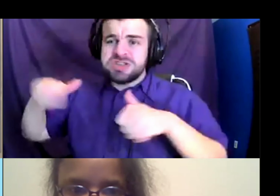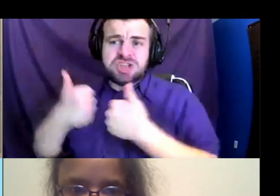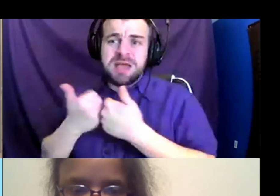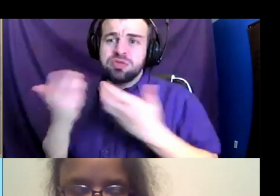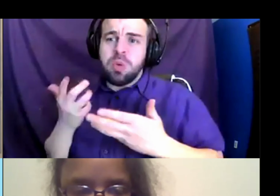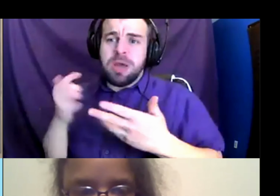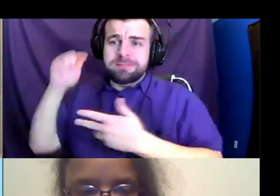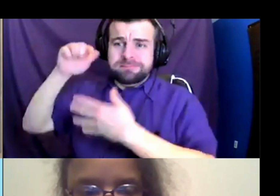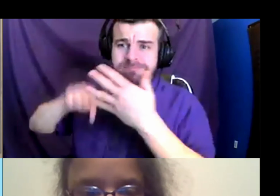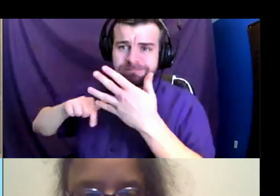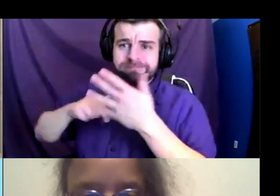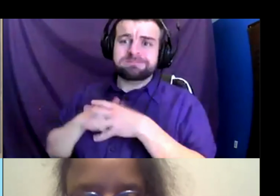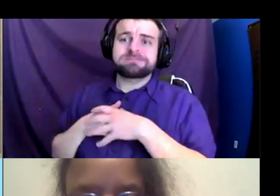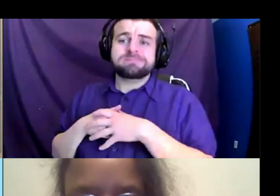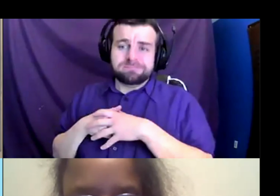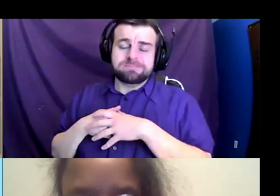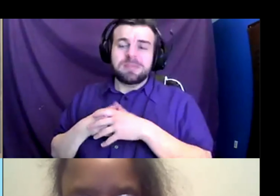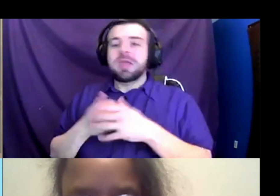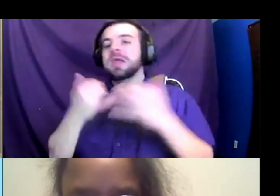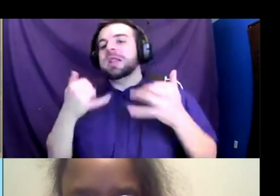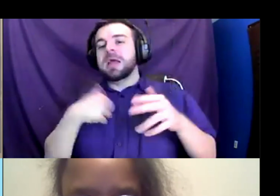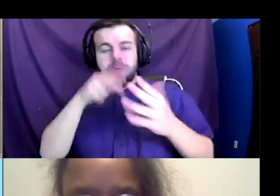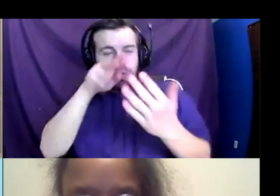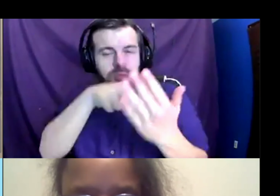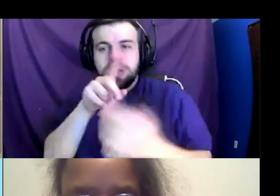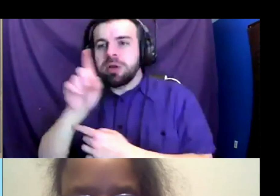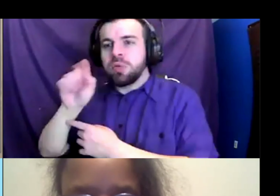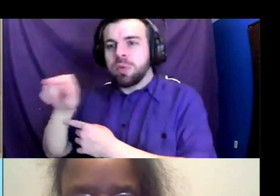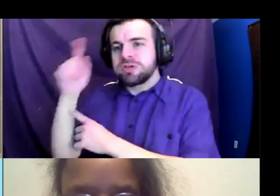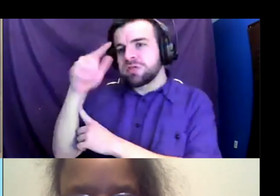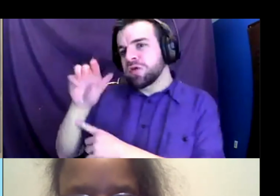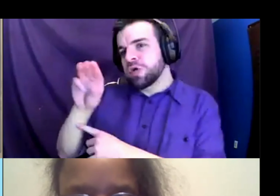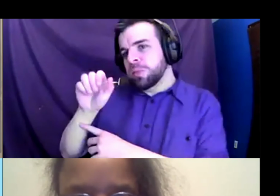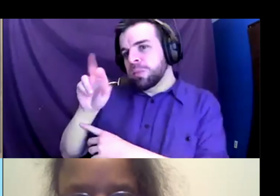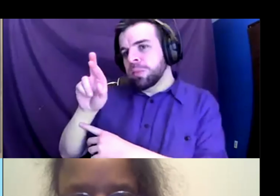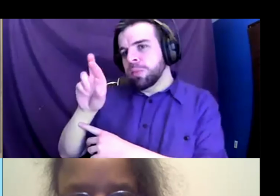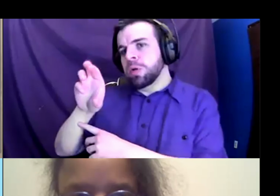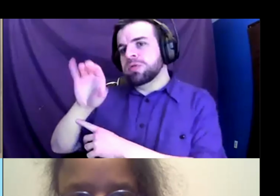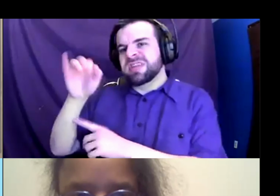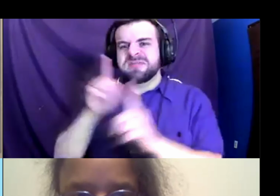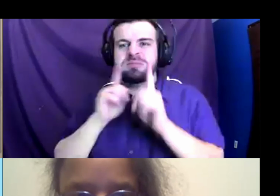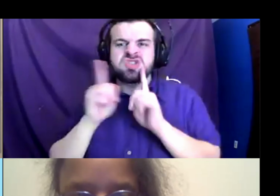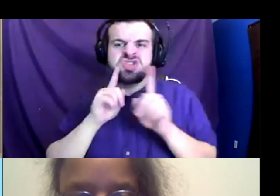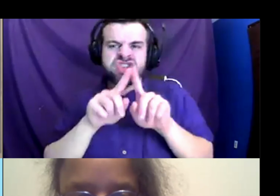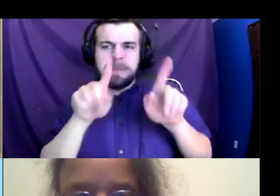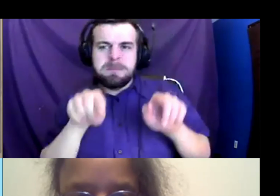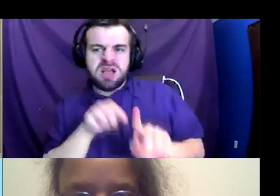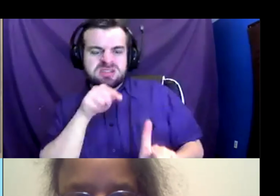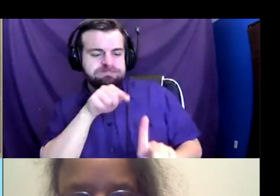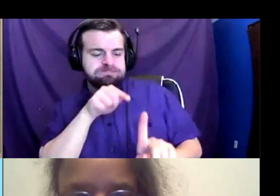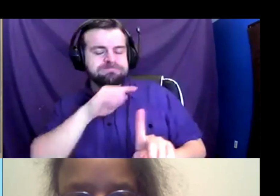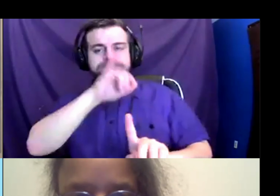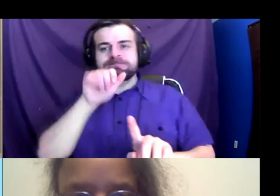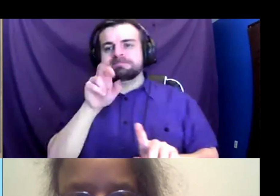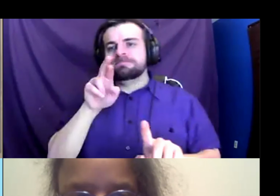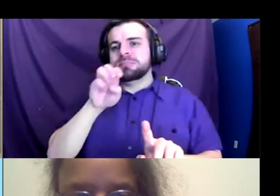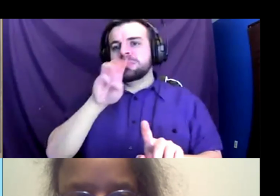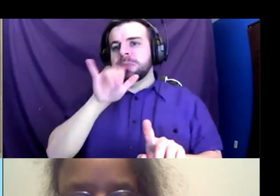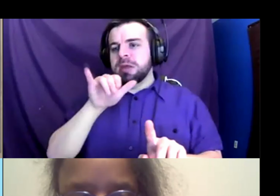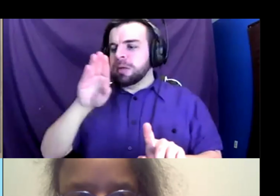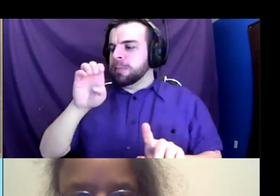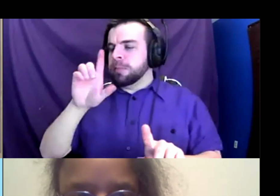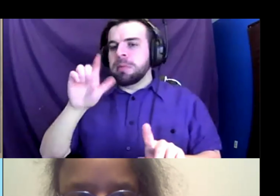for Marci. All right. So this one comes from Jeremy Bellamy. And the question is Alexa easy